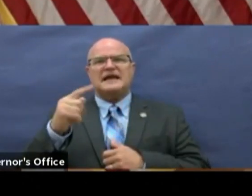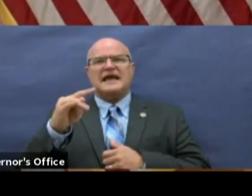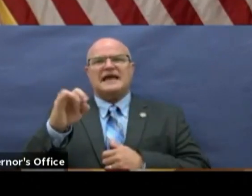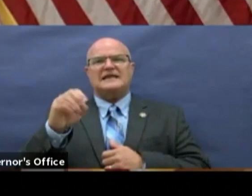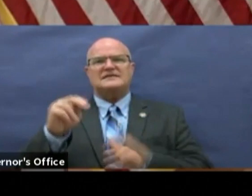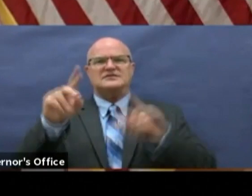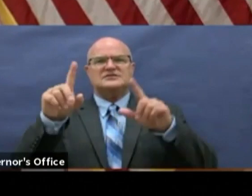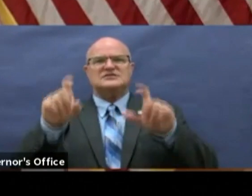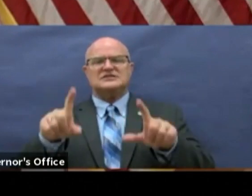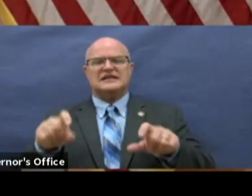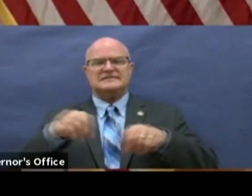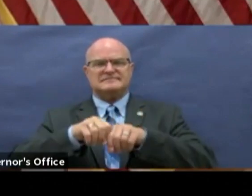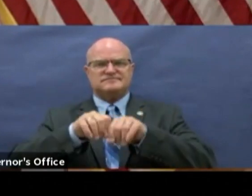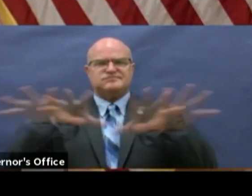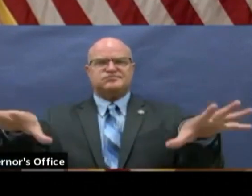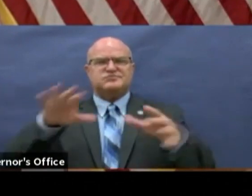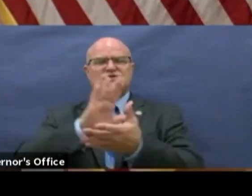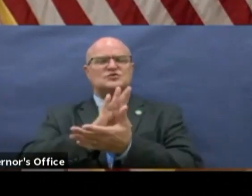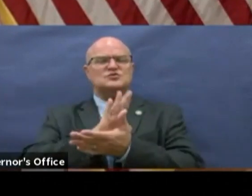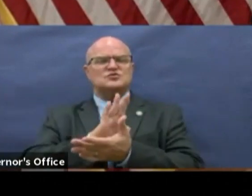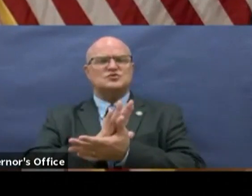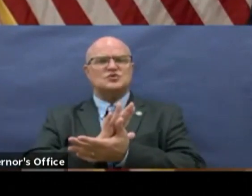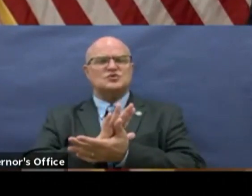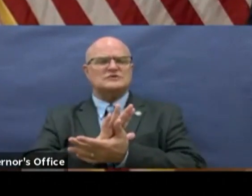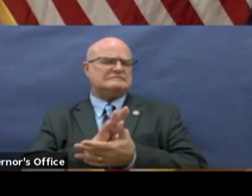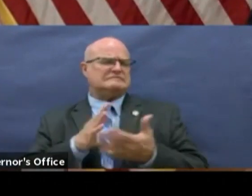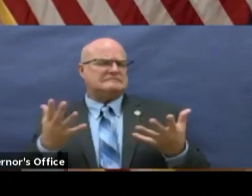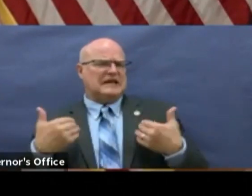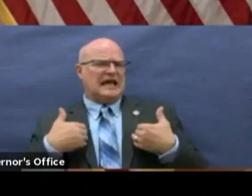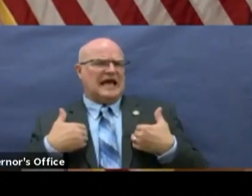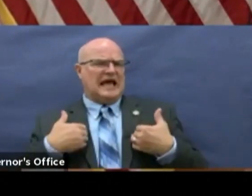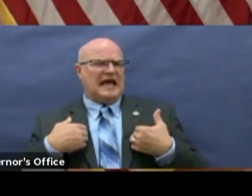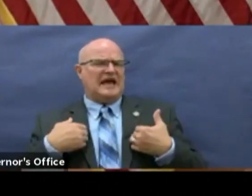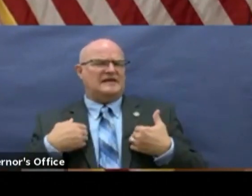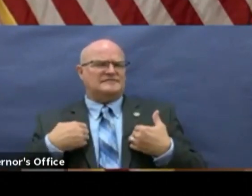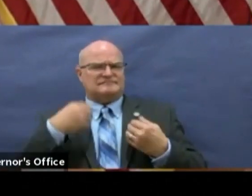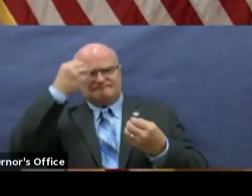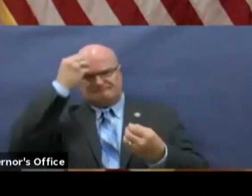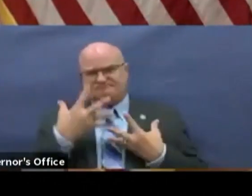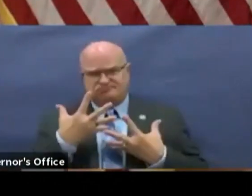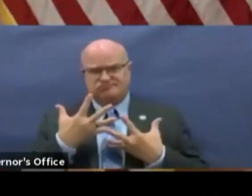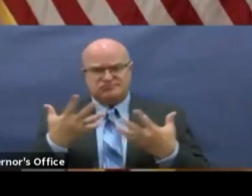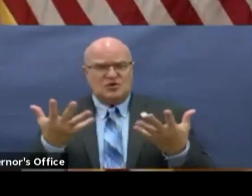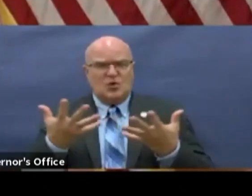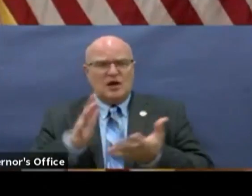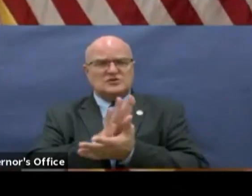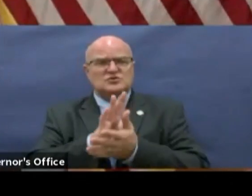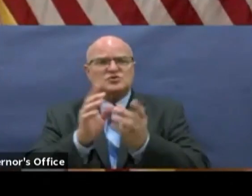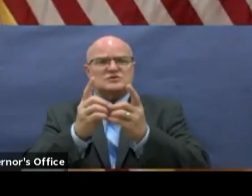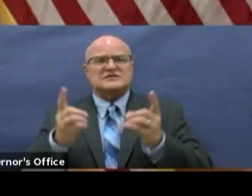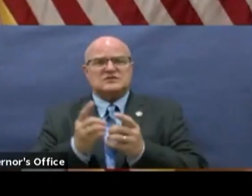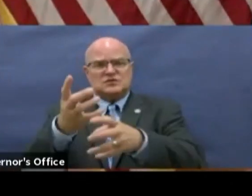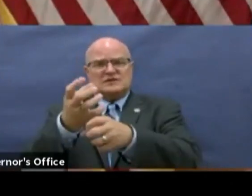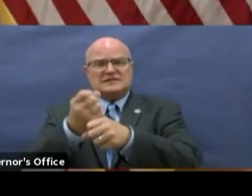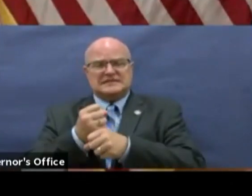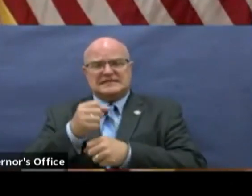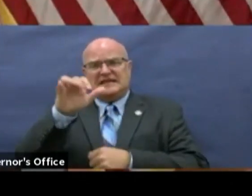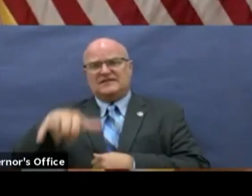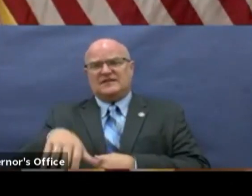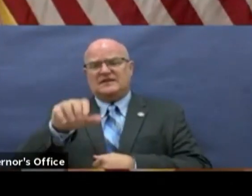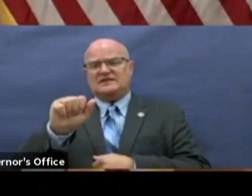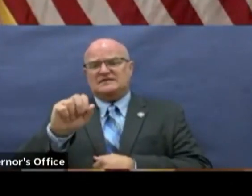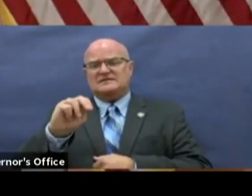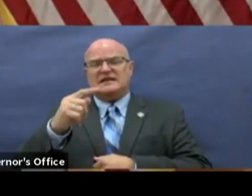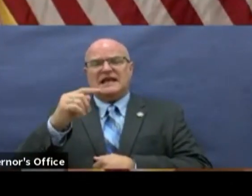rolling out in the schools. I was just wondering if we could have a little update on that, what school districts are going to get those, and if that is still on target